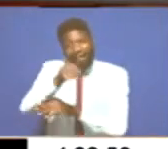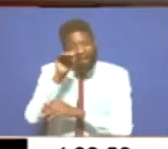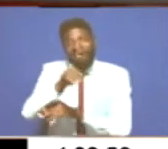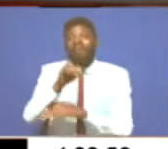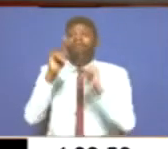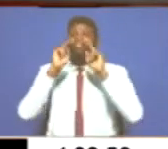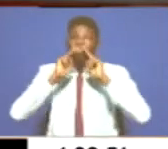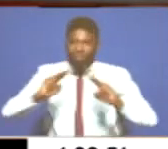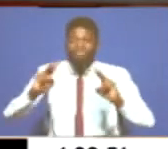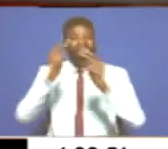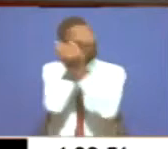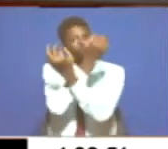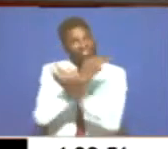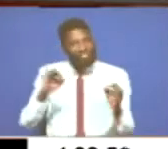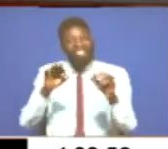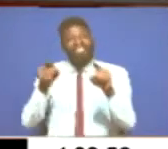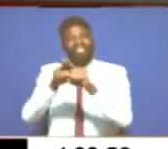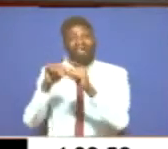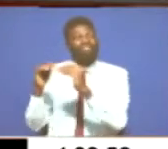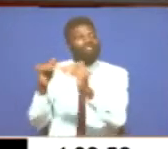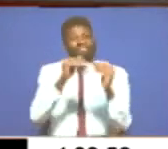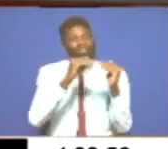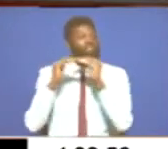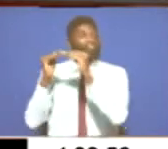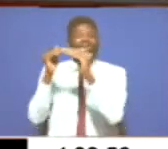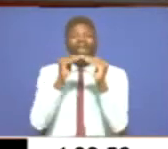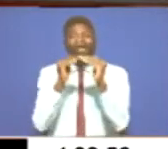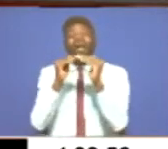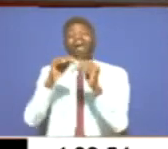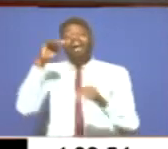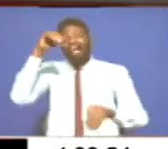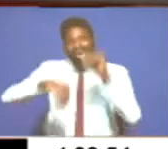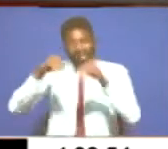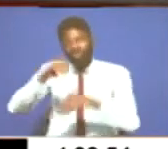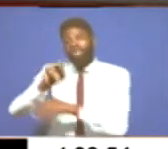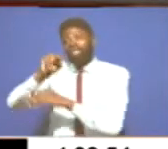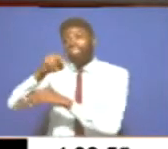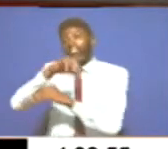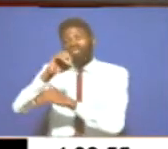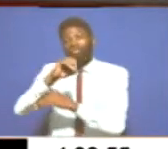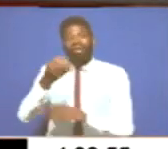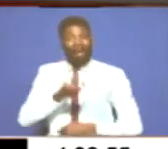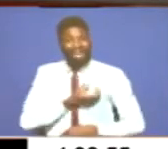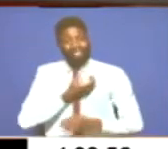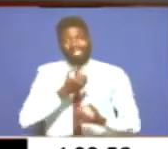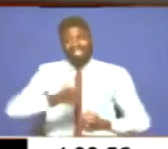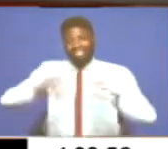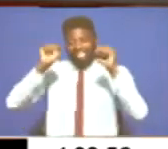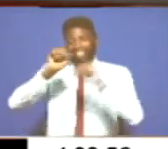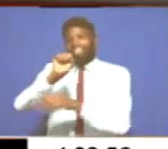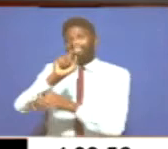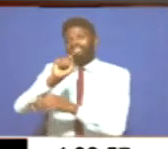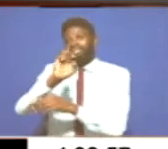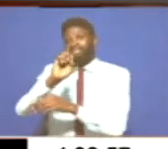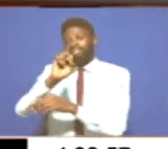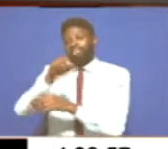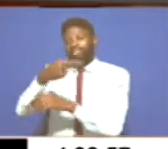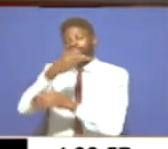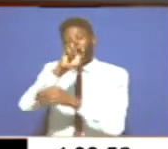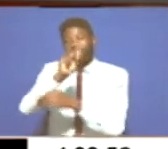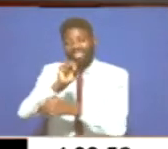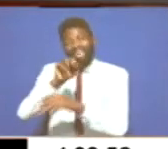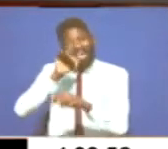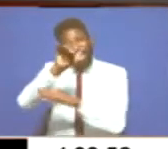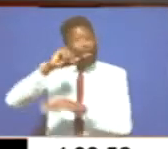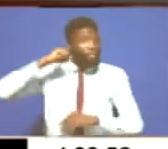fair elections. The NGO Council Chair, Stephen Cheboi, is calling on the political class to shun divisive